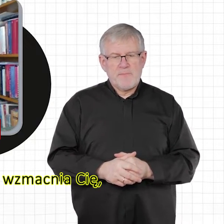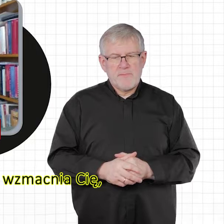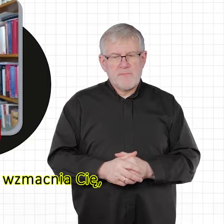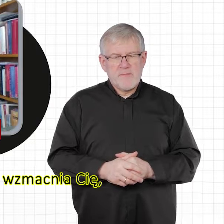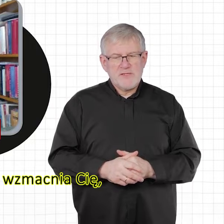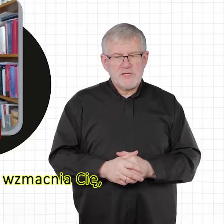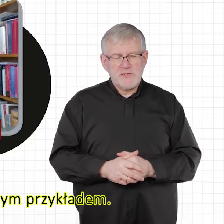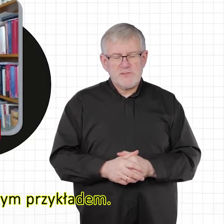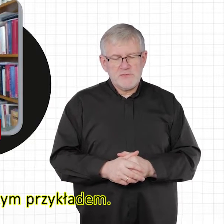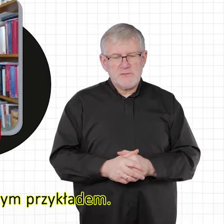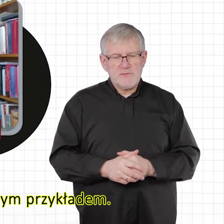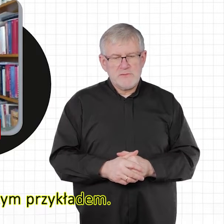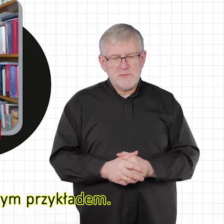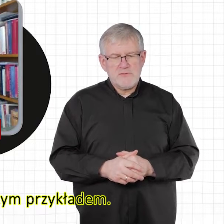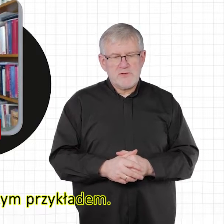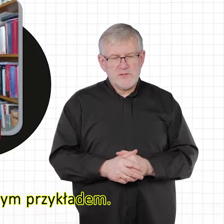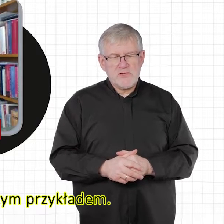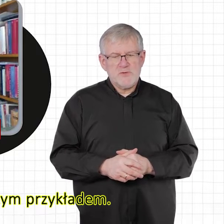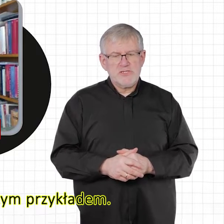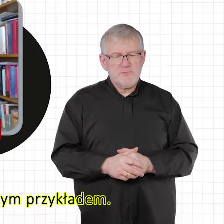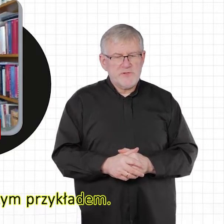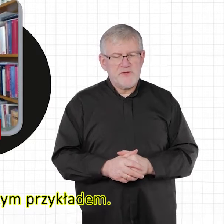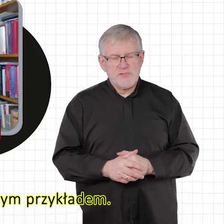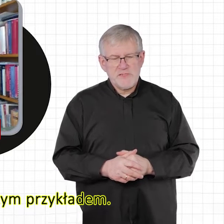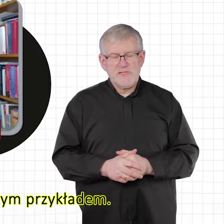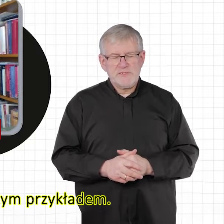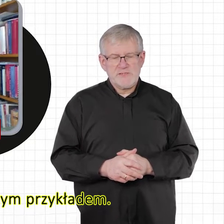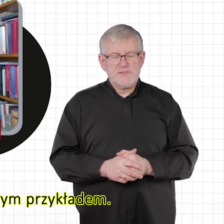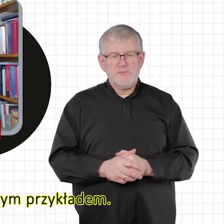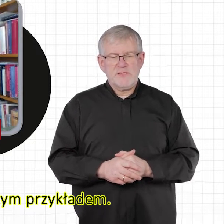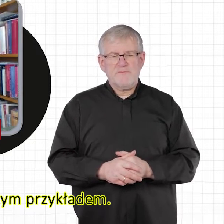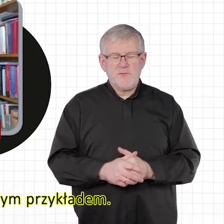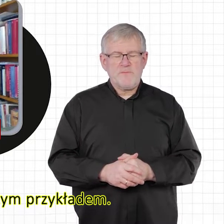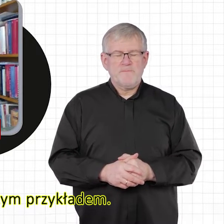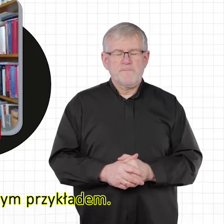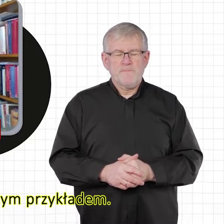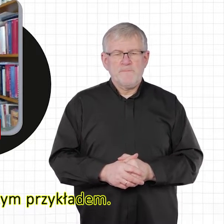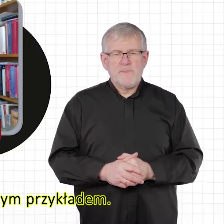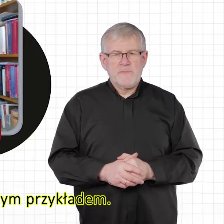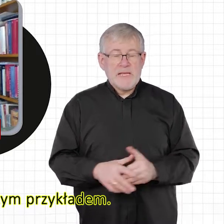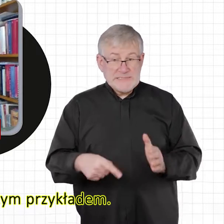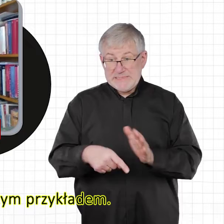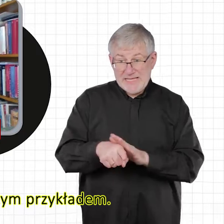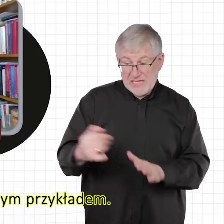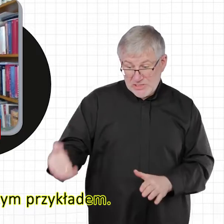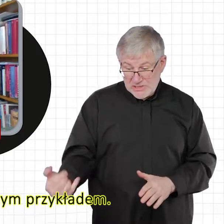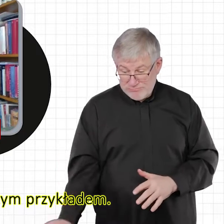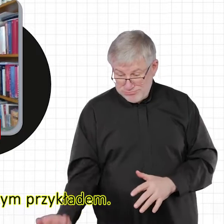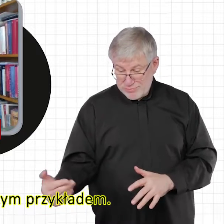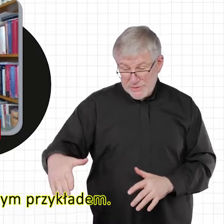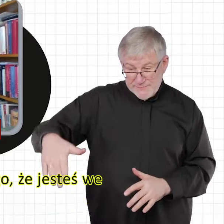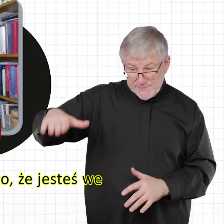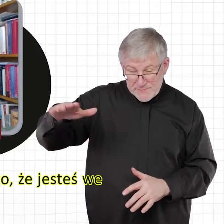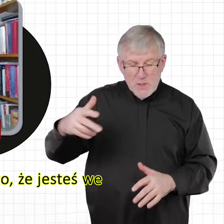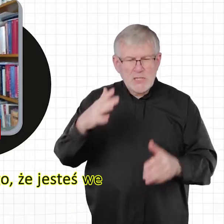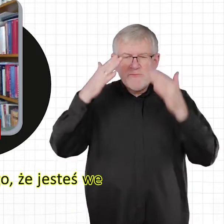you. So I'm glad that you shared with us this very personal example. It also,